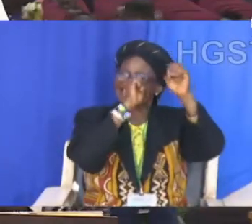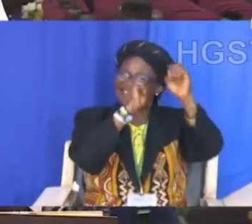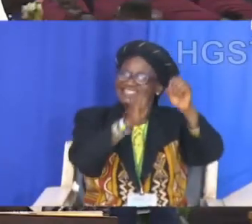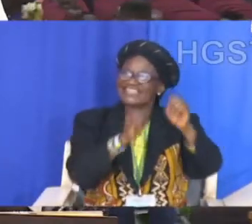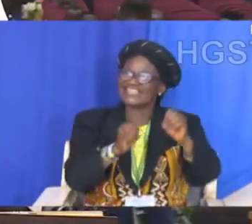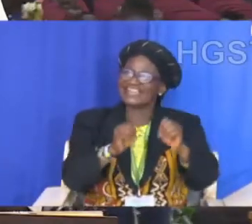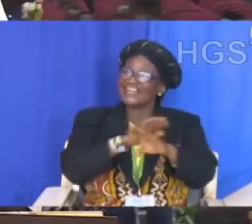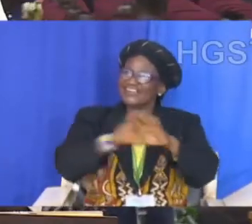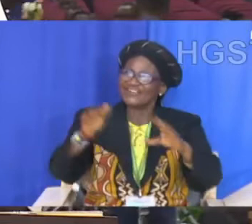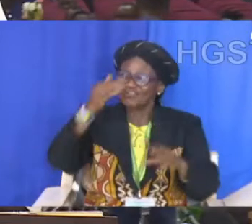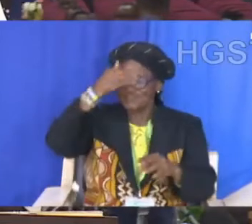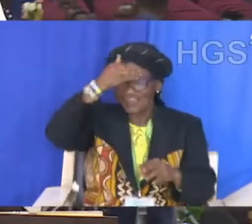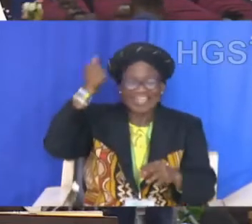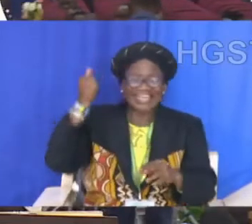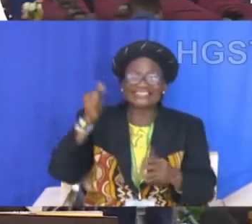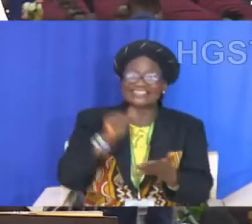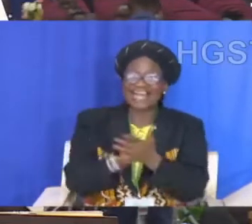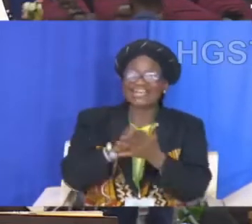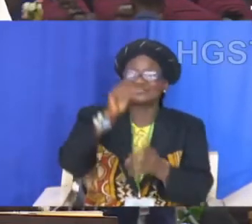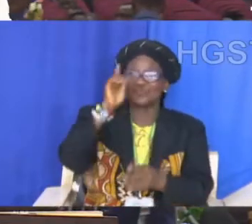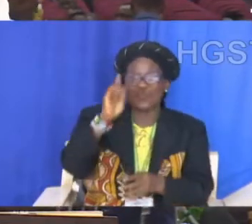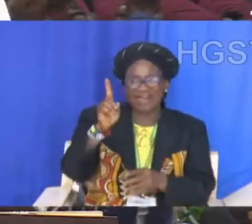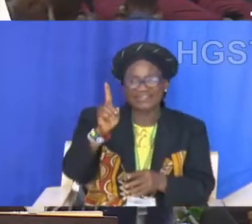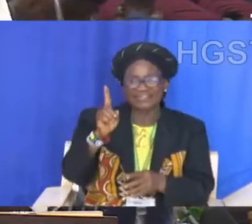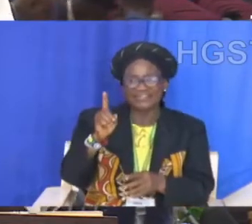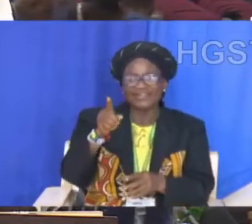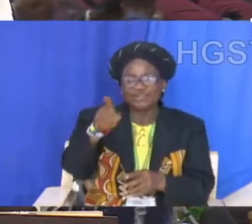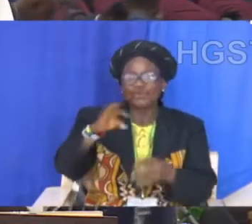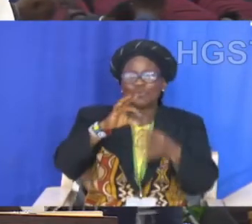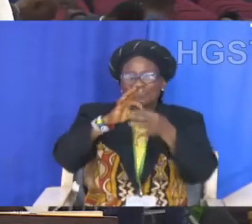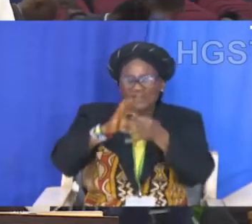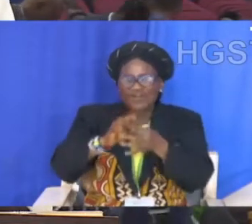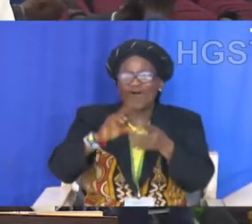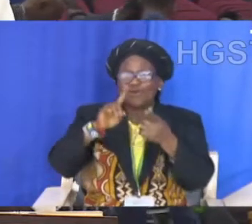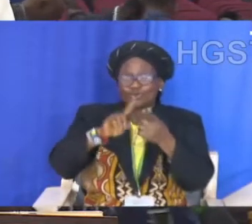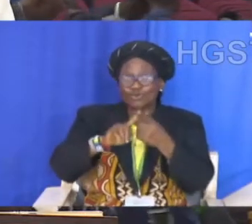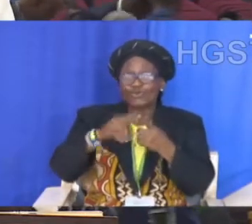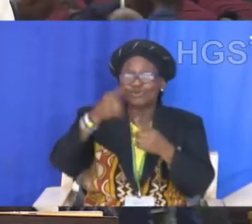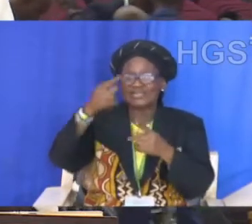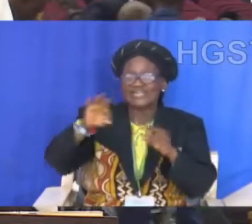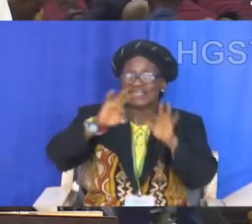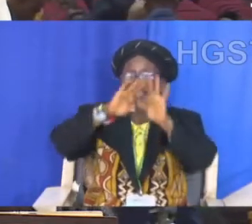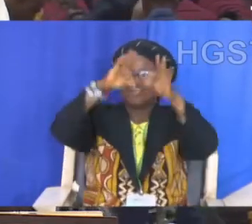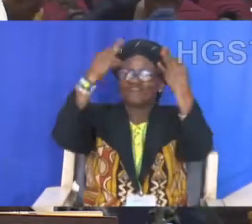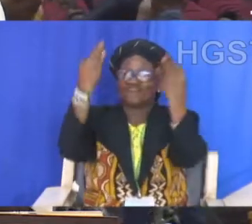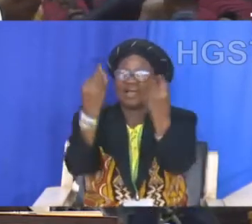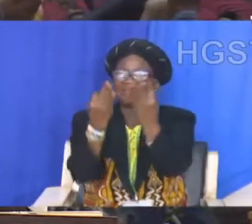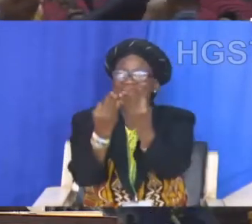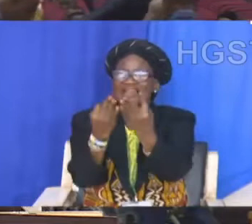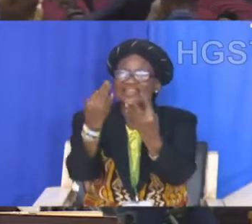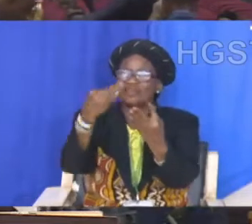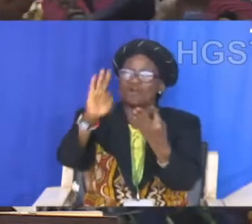Don't forget that one. You belong to the family of God.